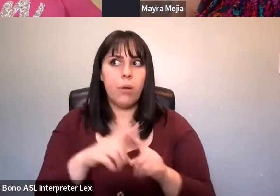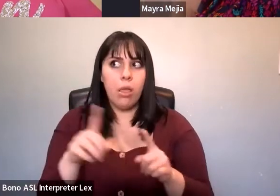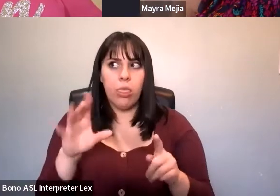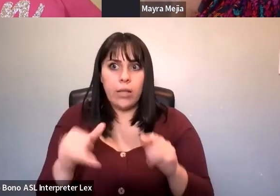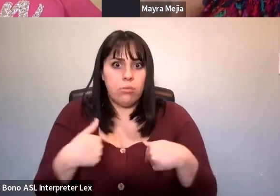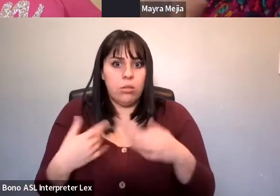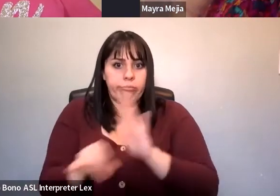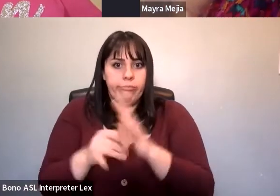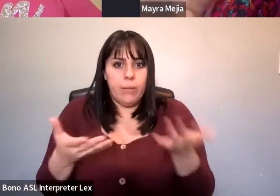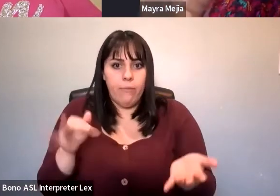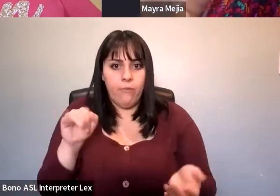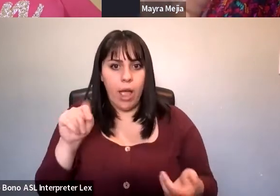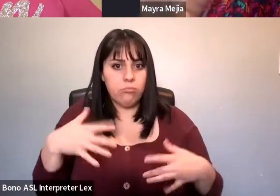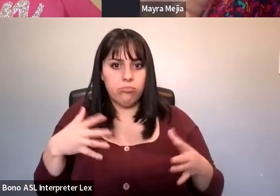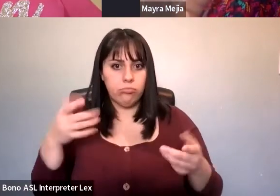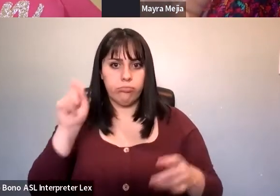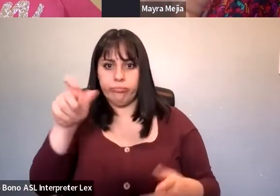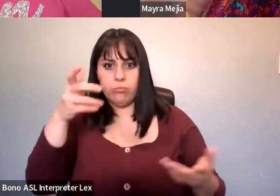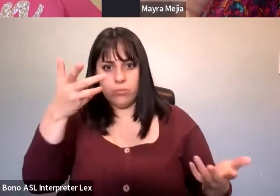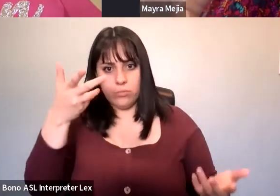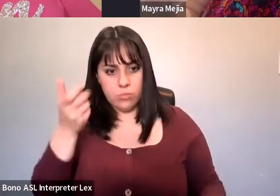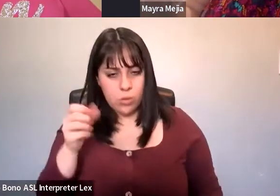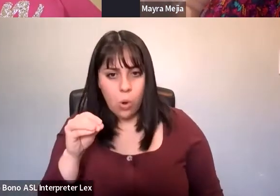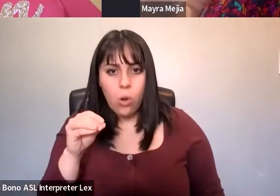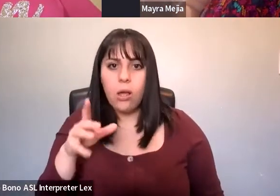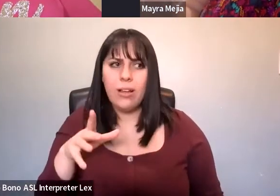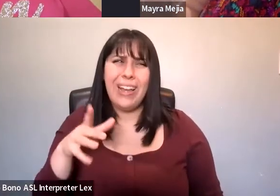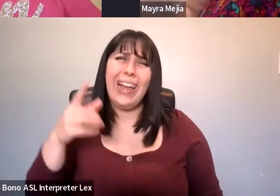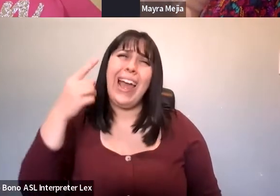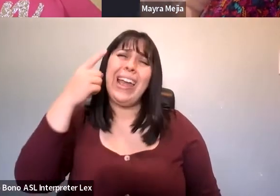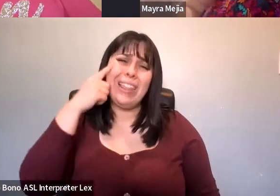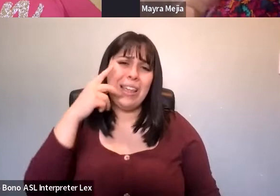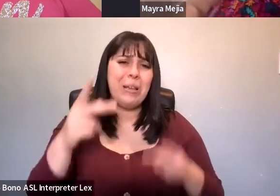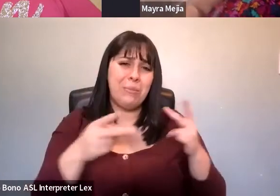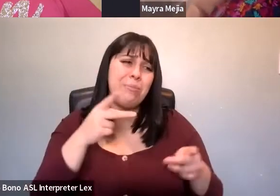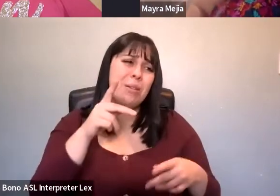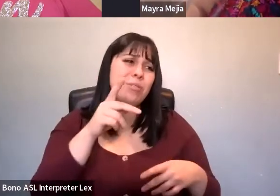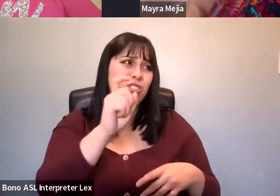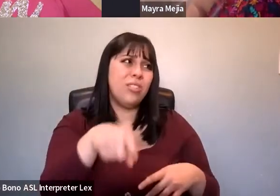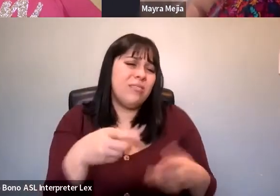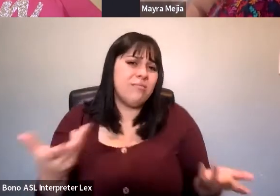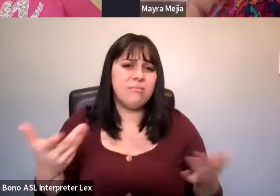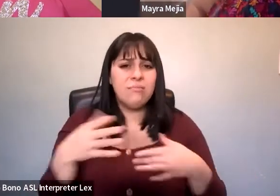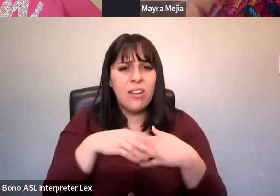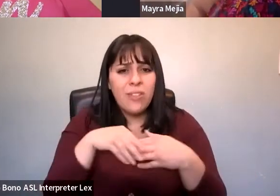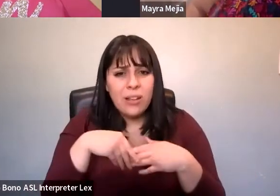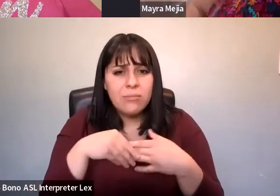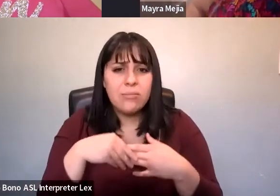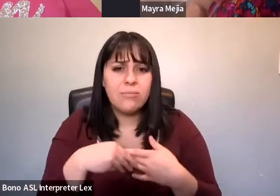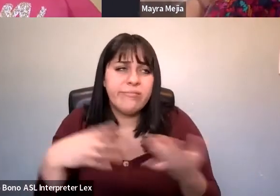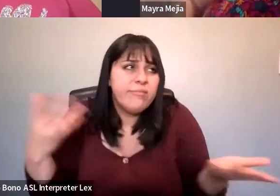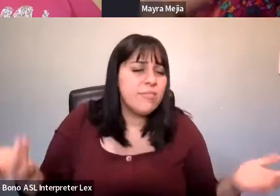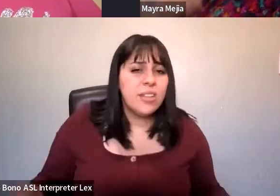But yeah, I think people should loosen up, Yeah, I think, yeah.